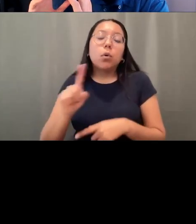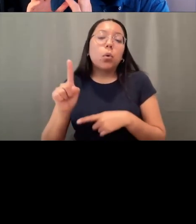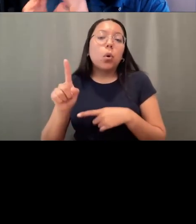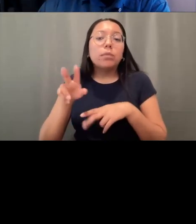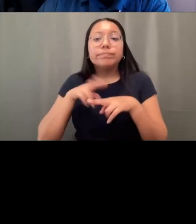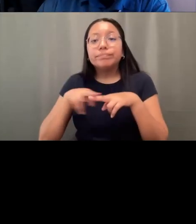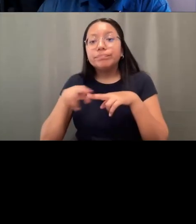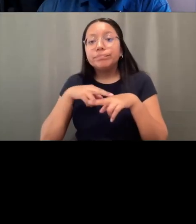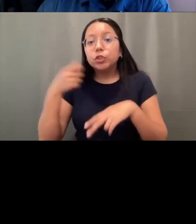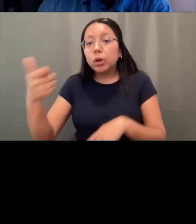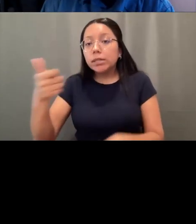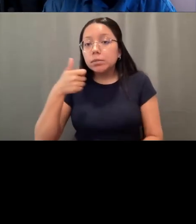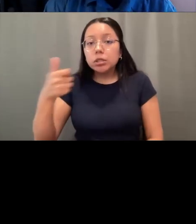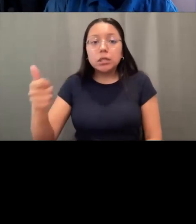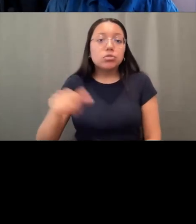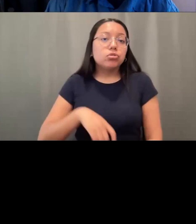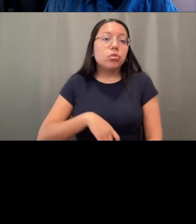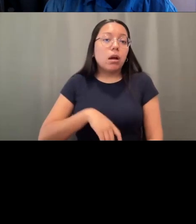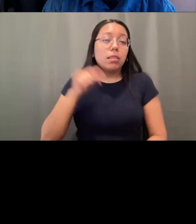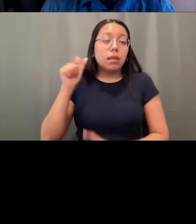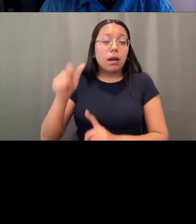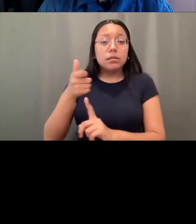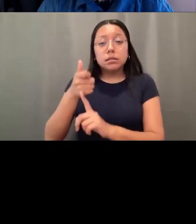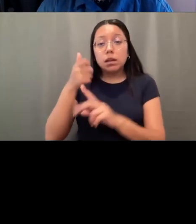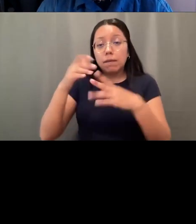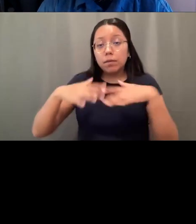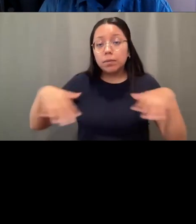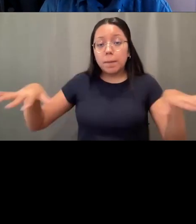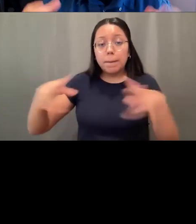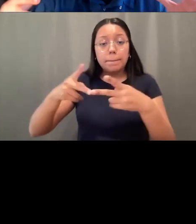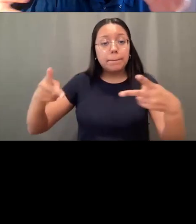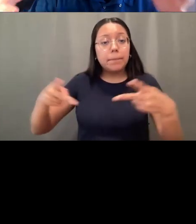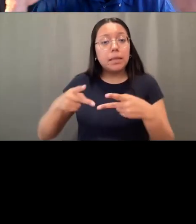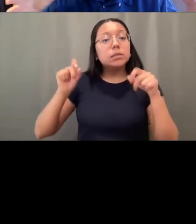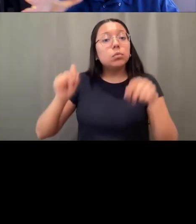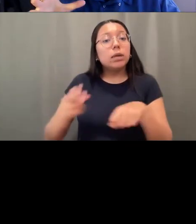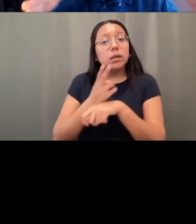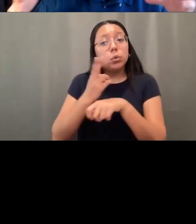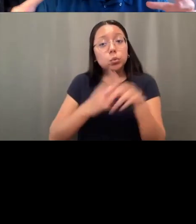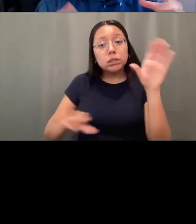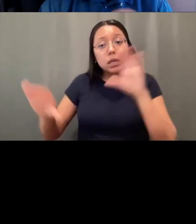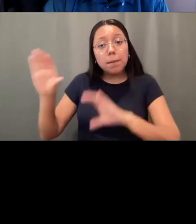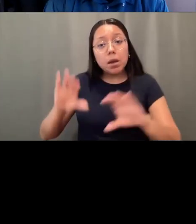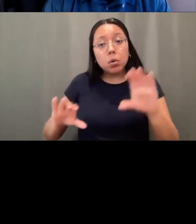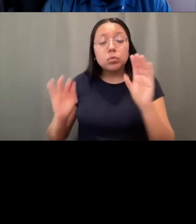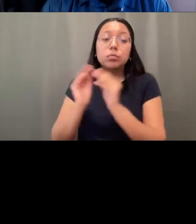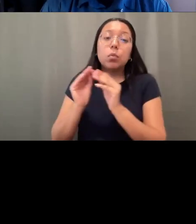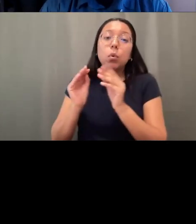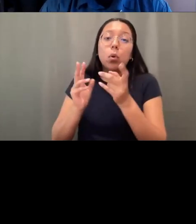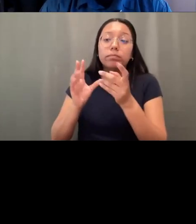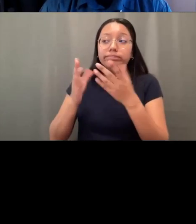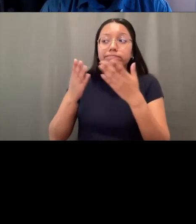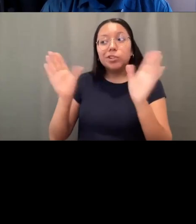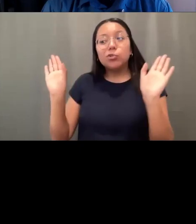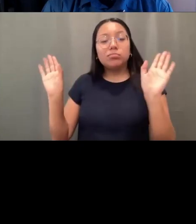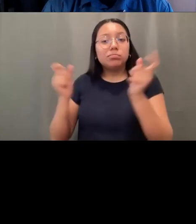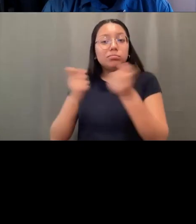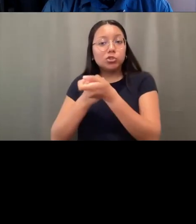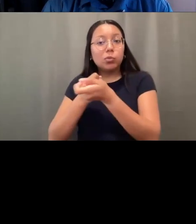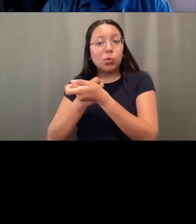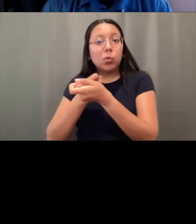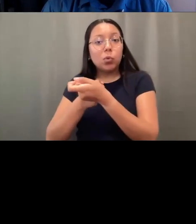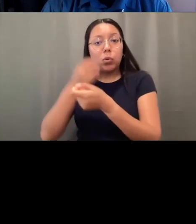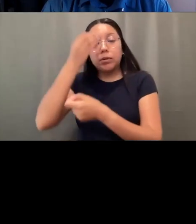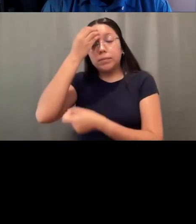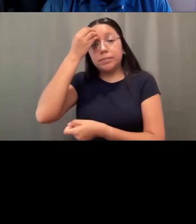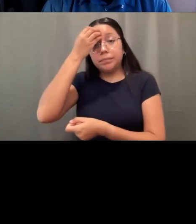that is a safe and judgment-free zone that we can use chemicals where there's a little bit more extra support around um, in case